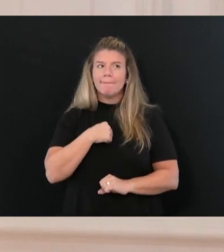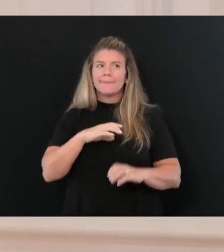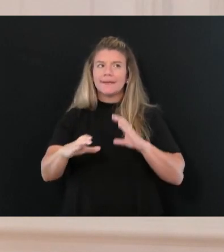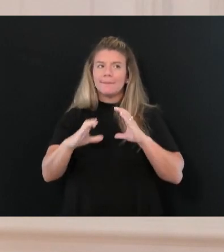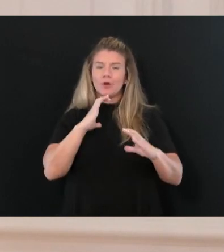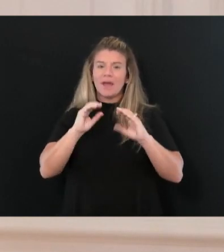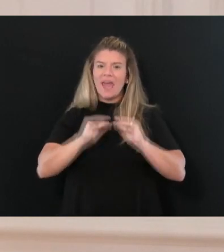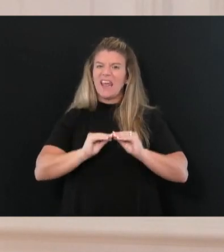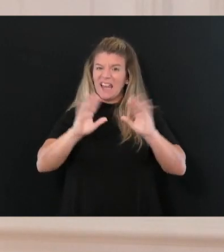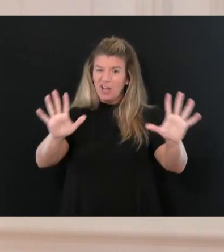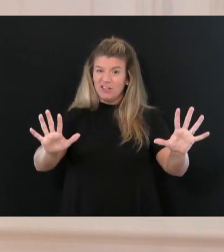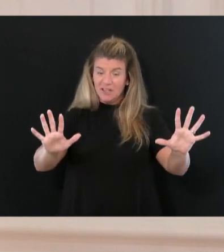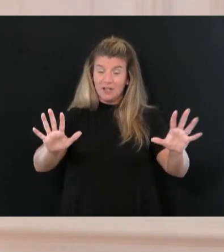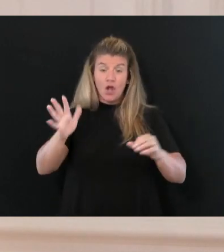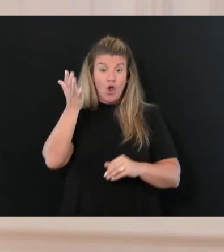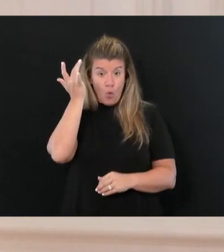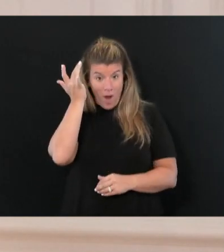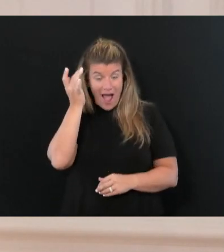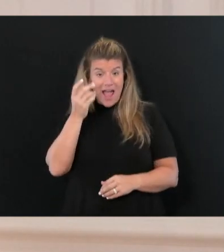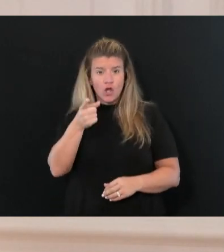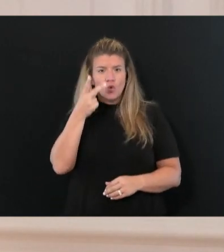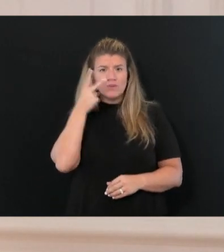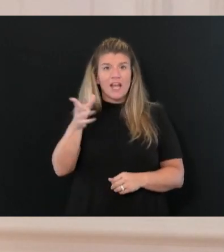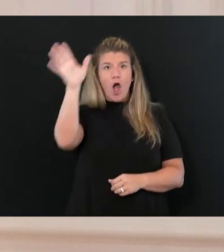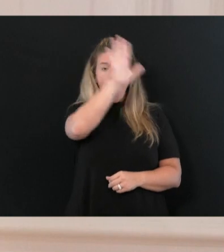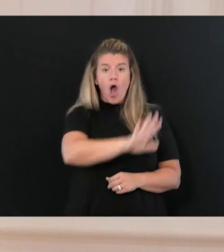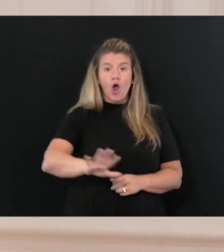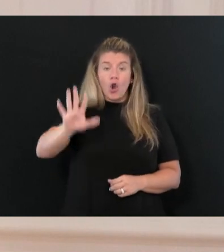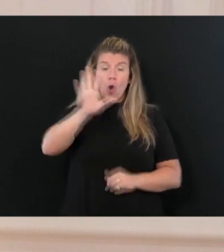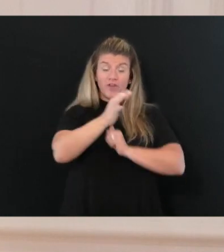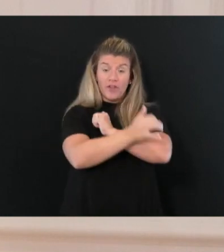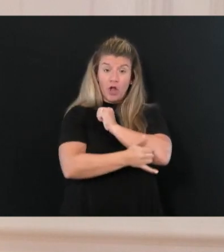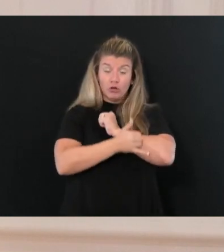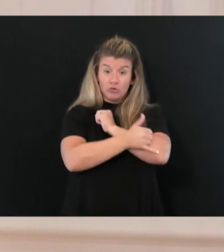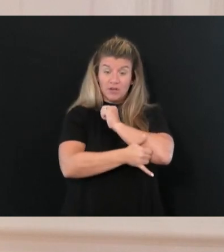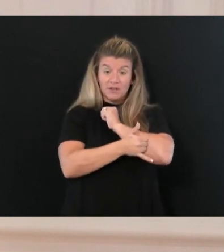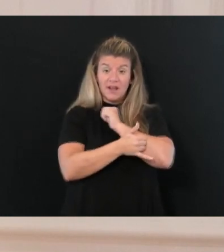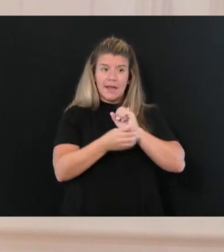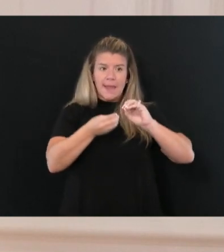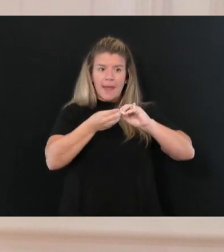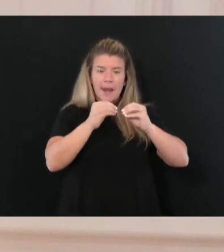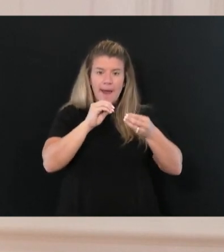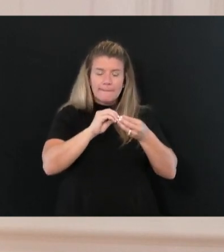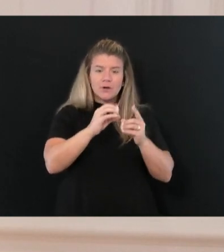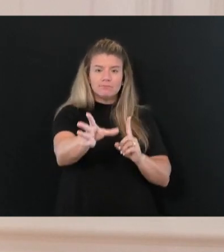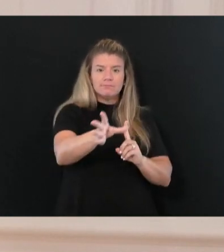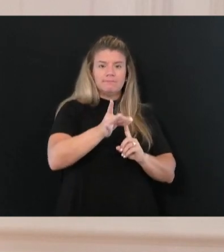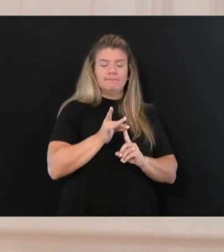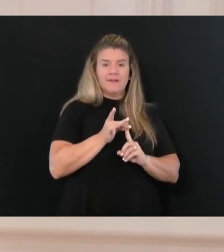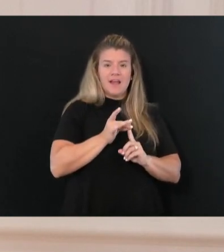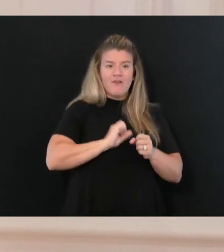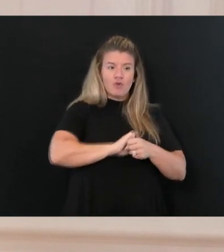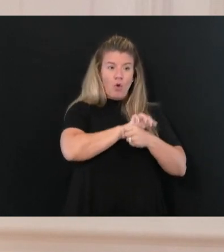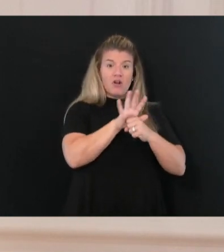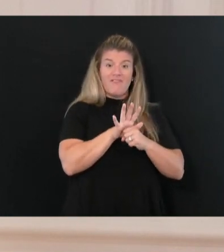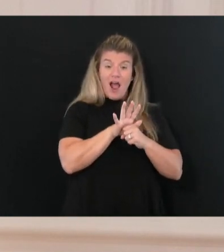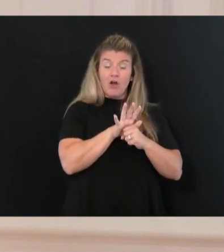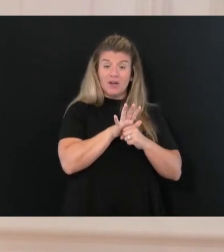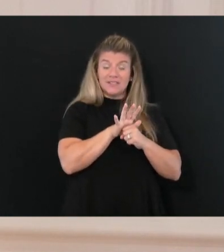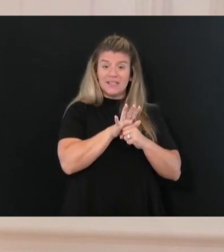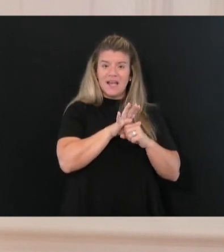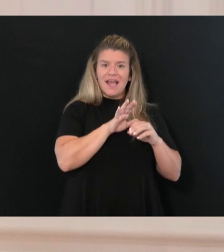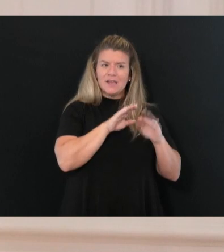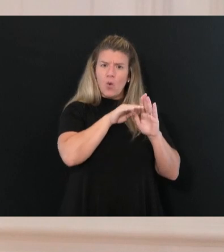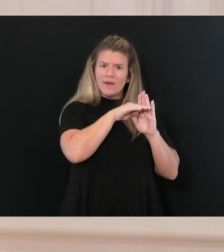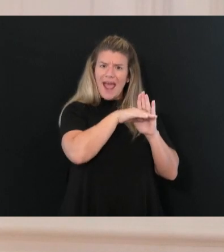well, because we know around the country the number of coronavirus cases is starting to go down, but the mortality rate,